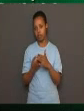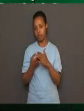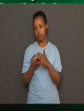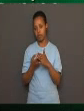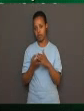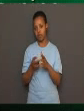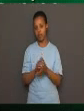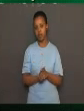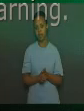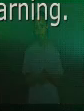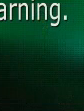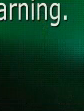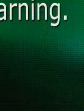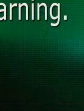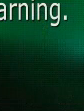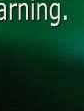Begin.